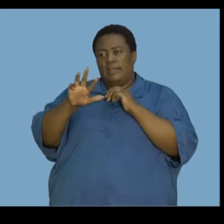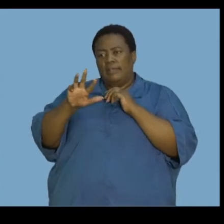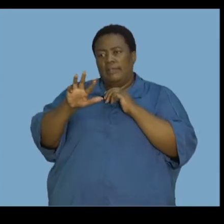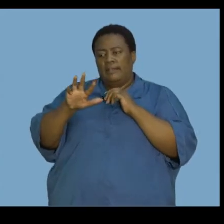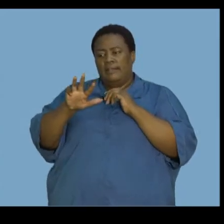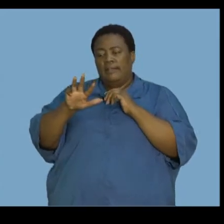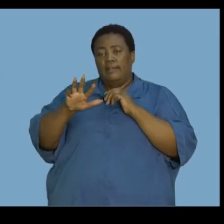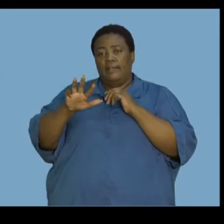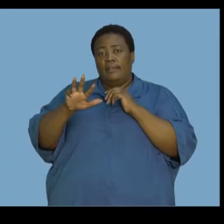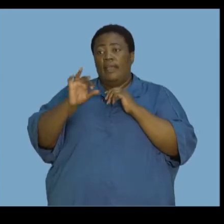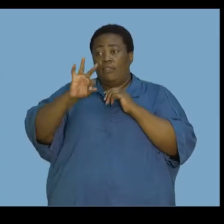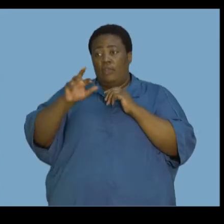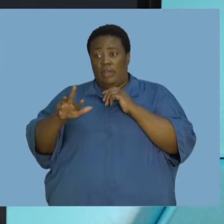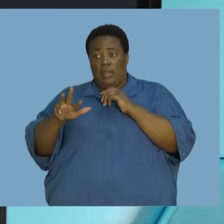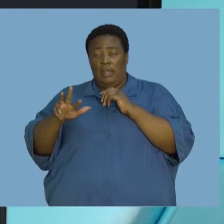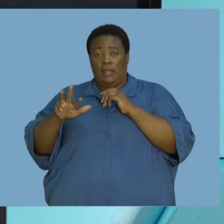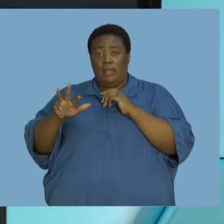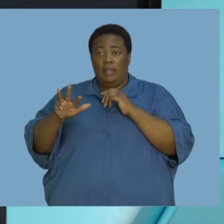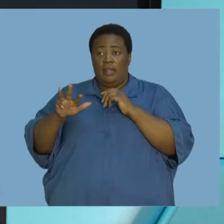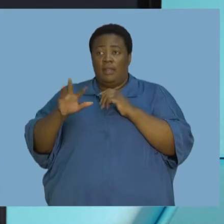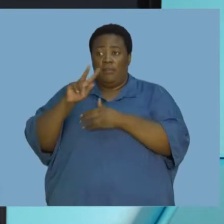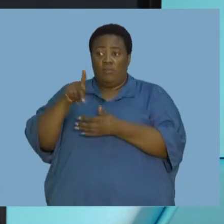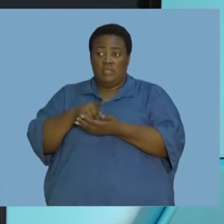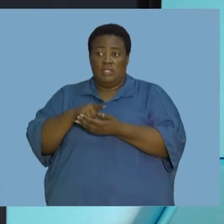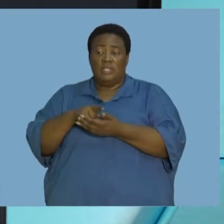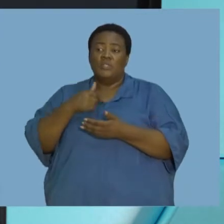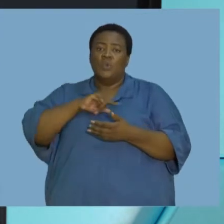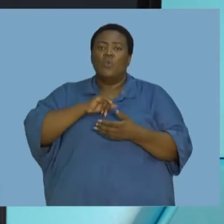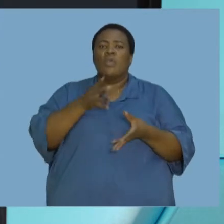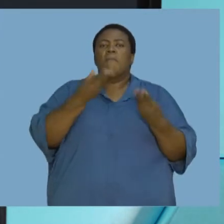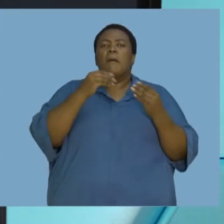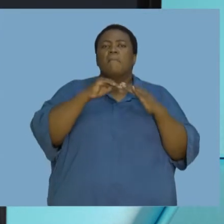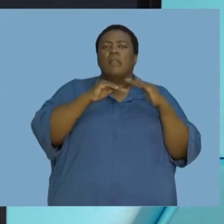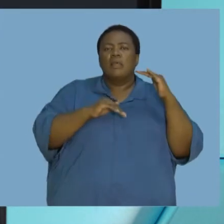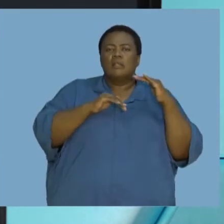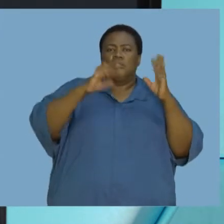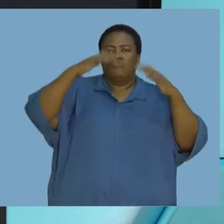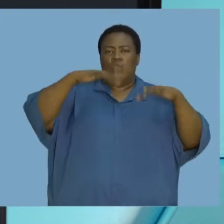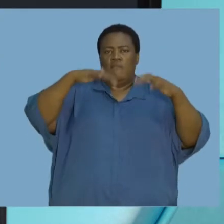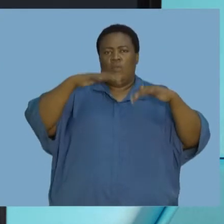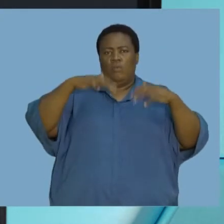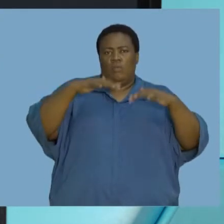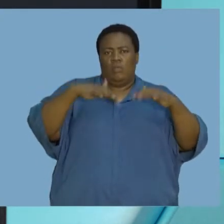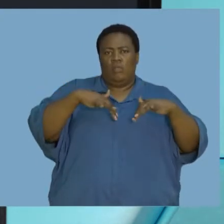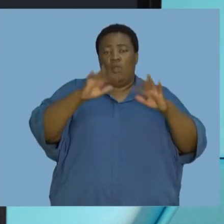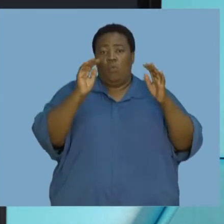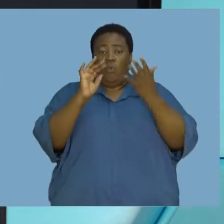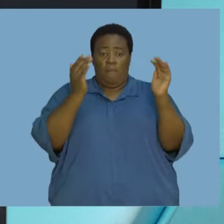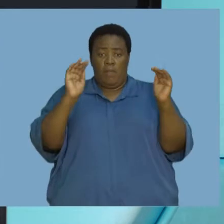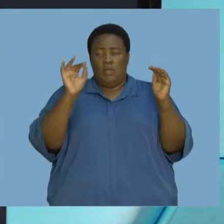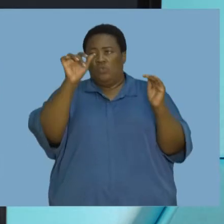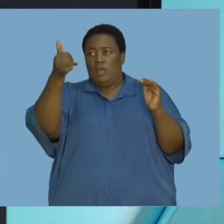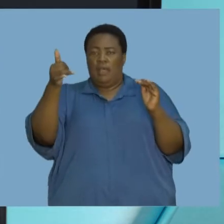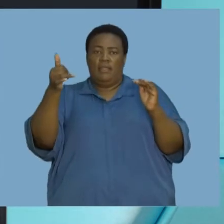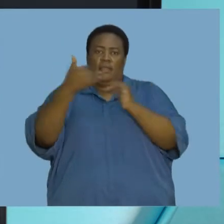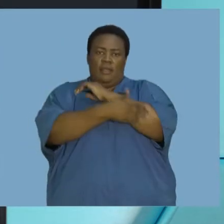So we obviously experience significantly less rainfall compared to other countries in the world, and hence that impacts on